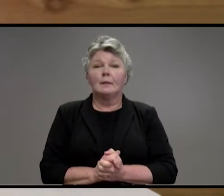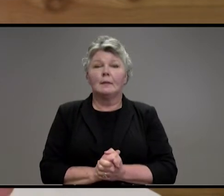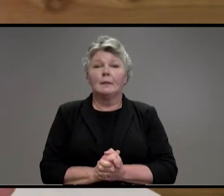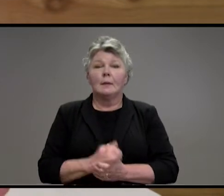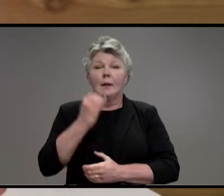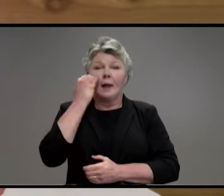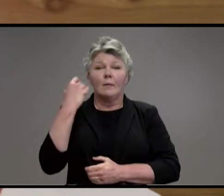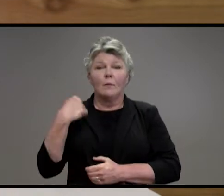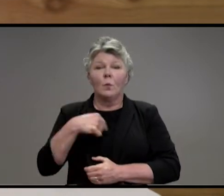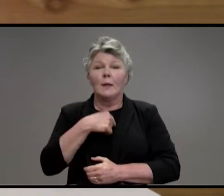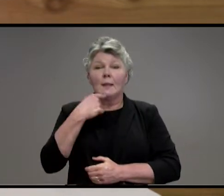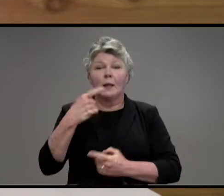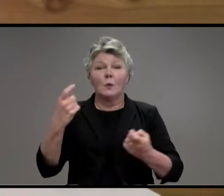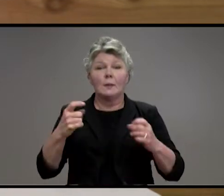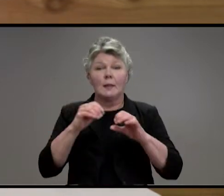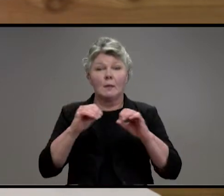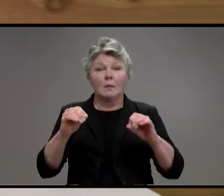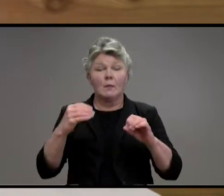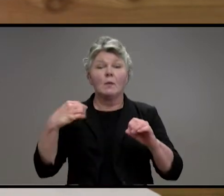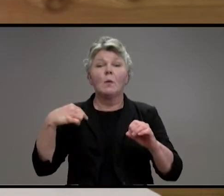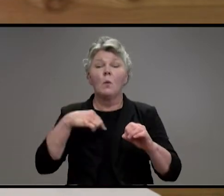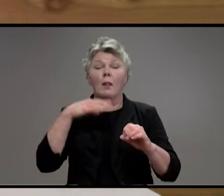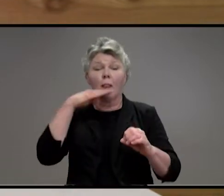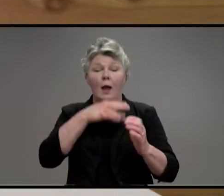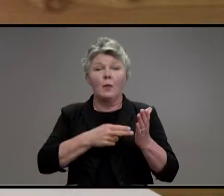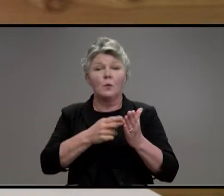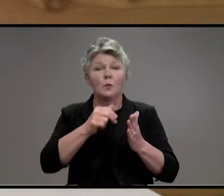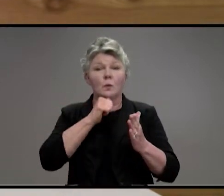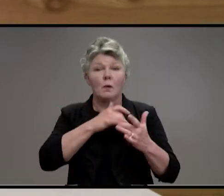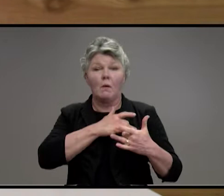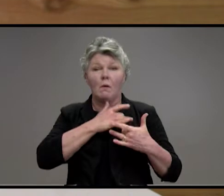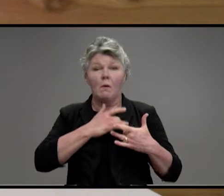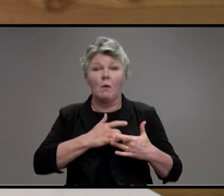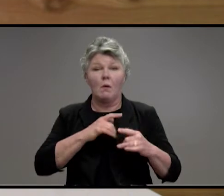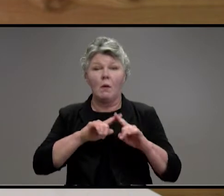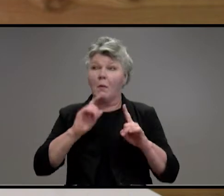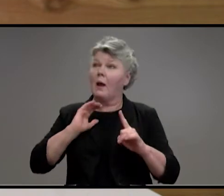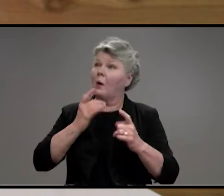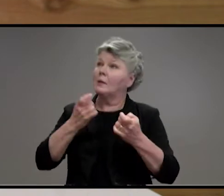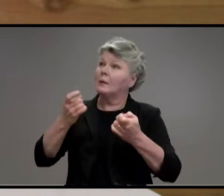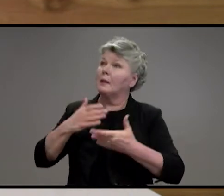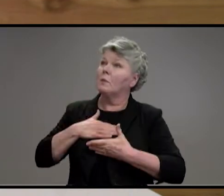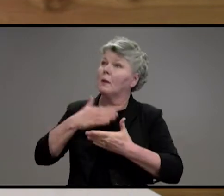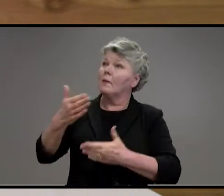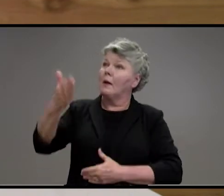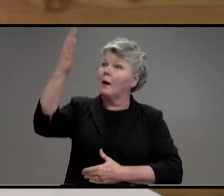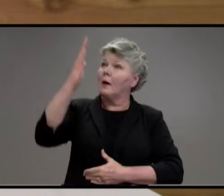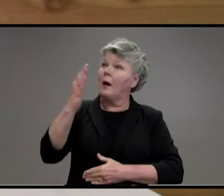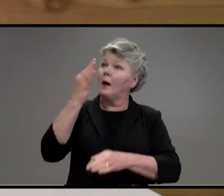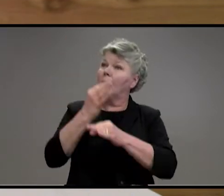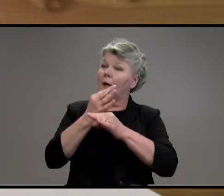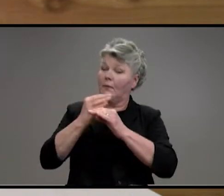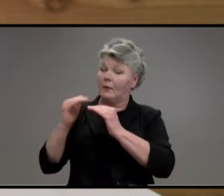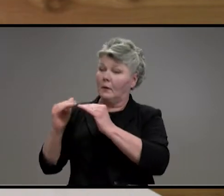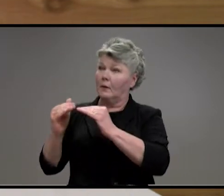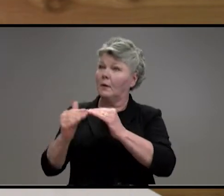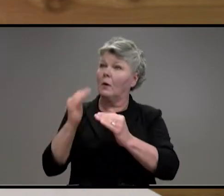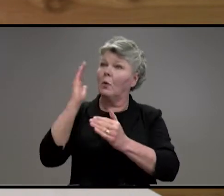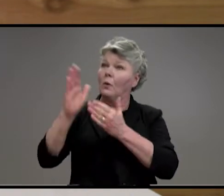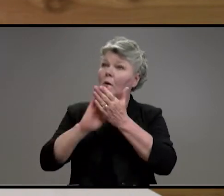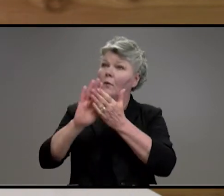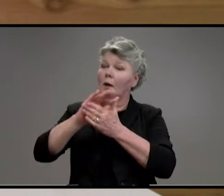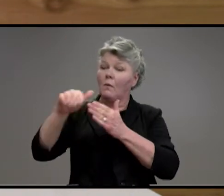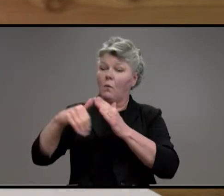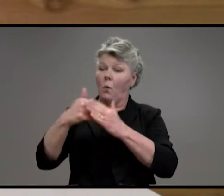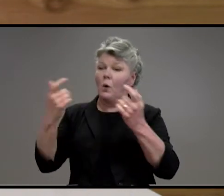If we say we have no sin, we deceive ourselves, and the truth is not in us. But if we confess our sins, God, who is faithful and just, will forgive our